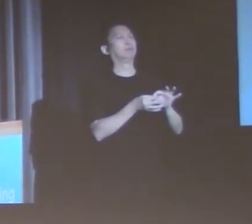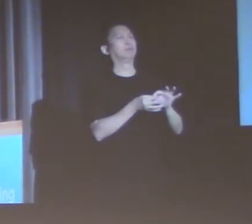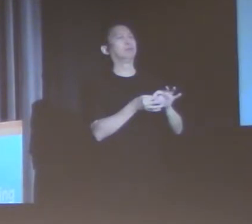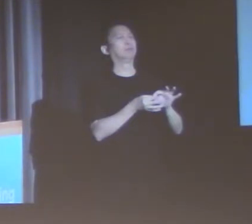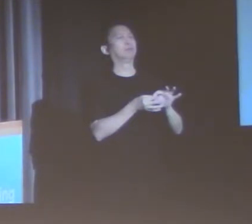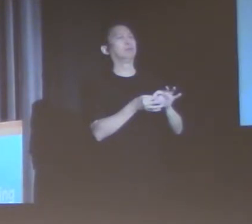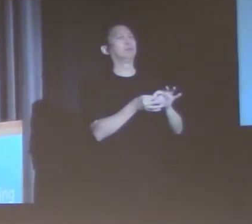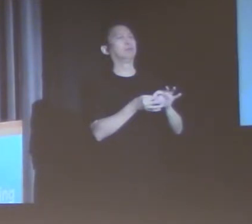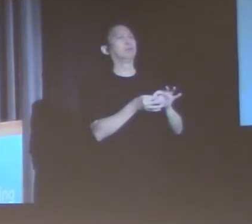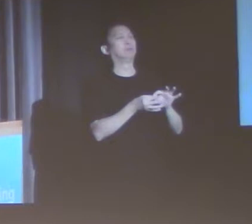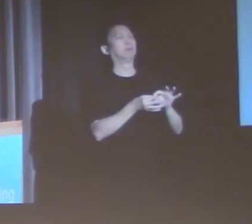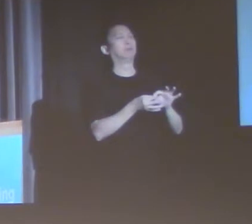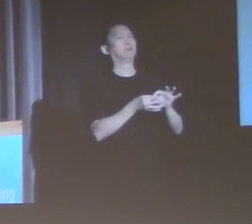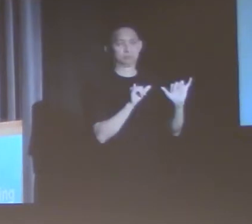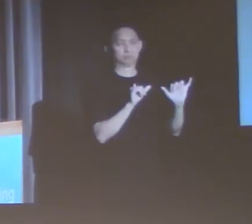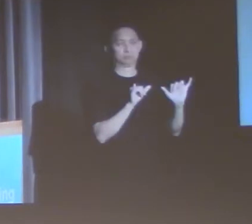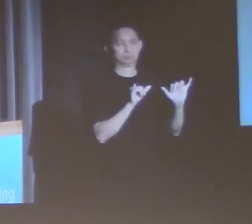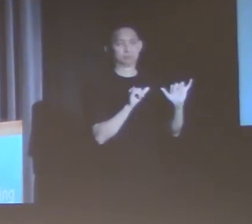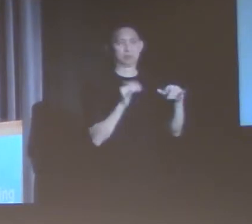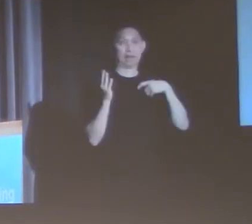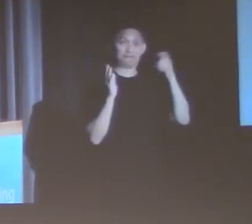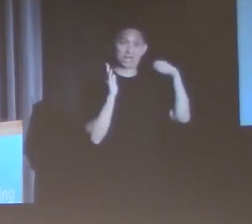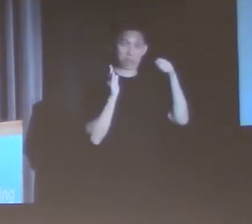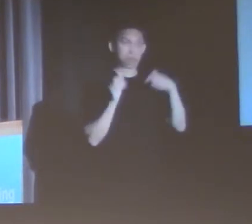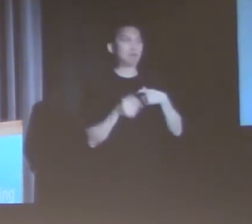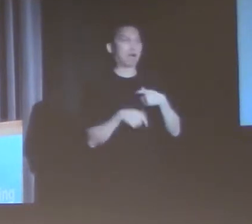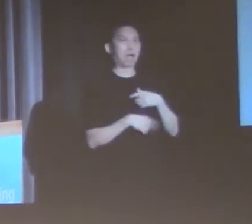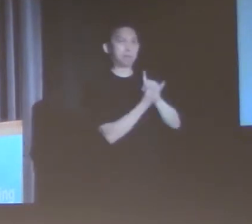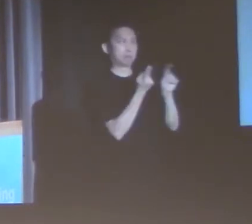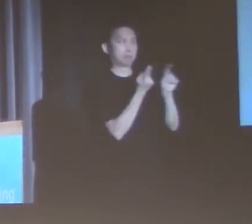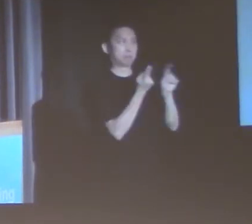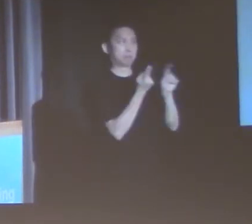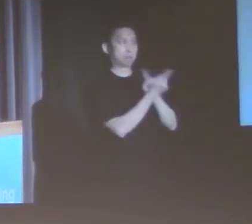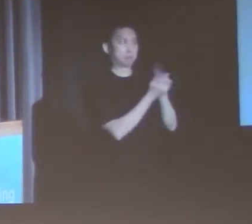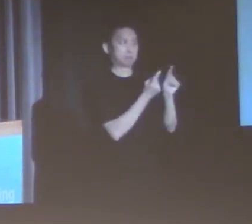them about their ideology,